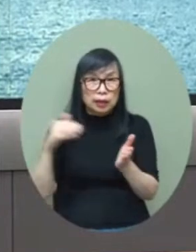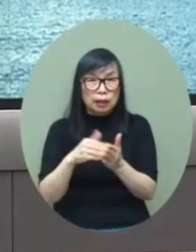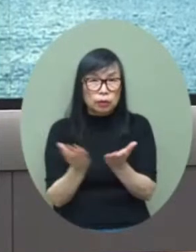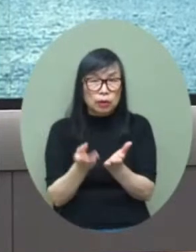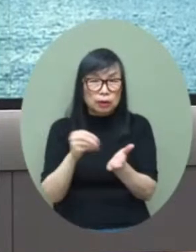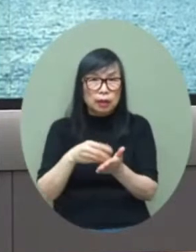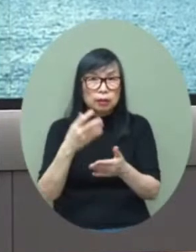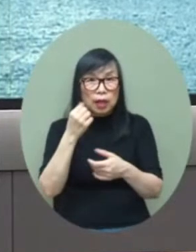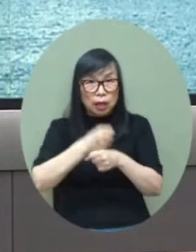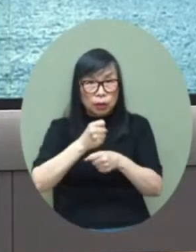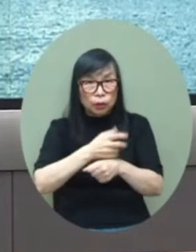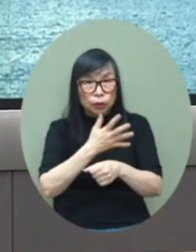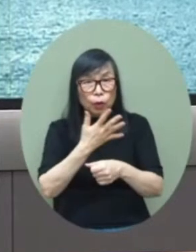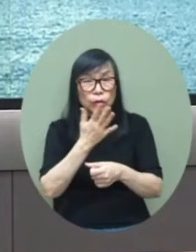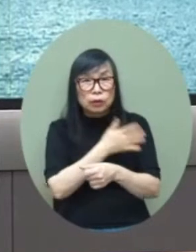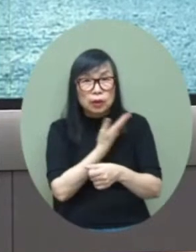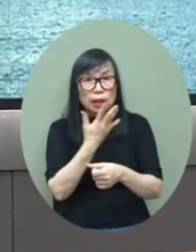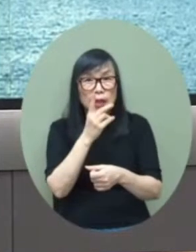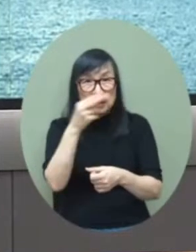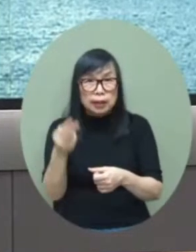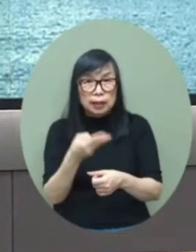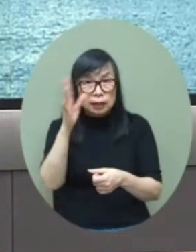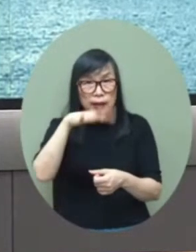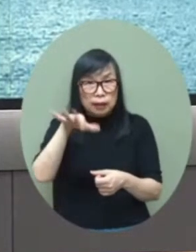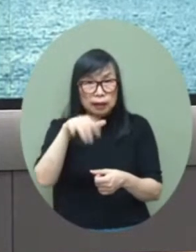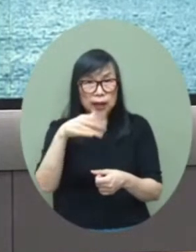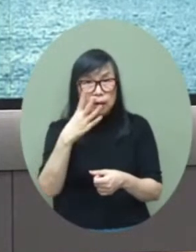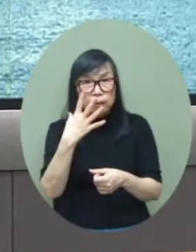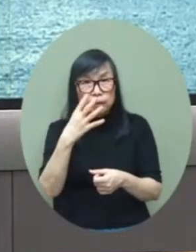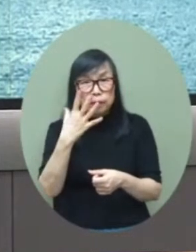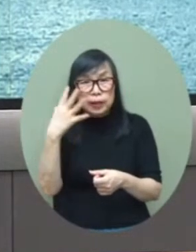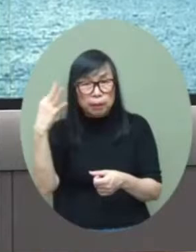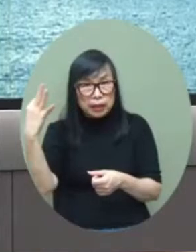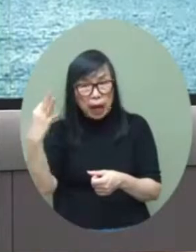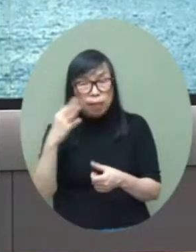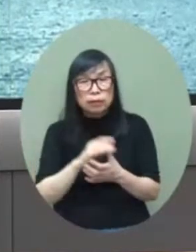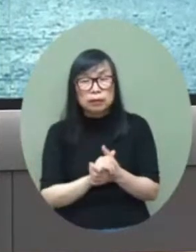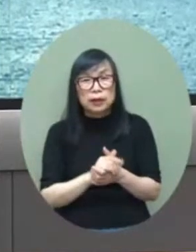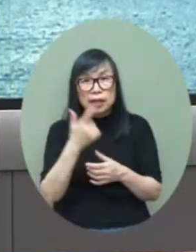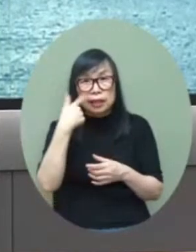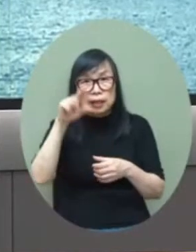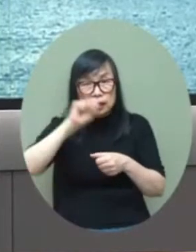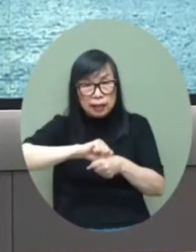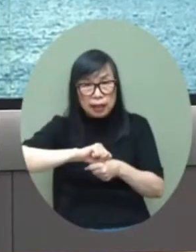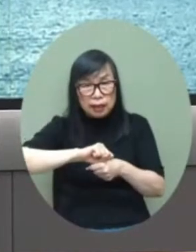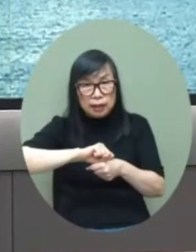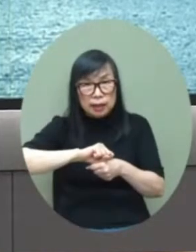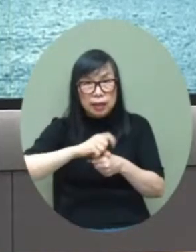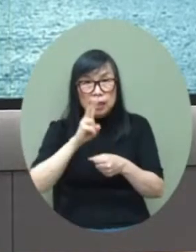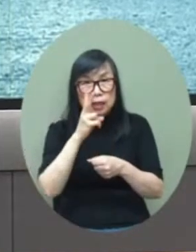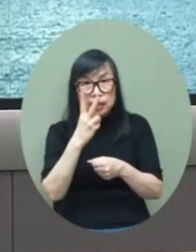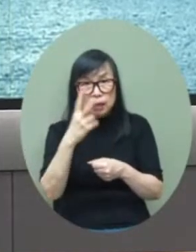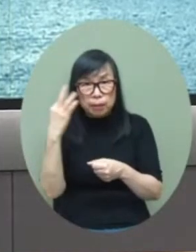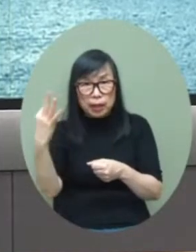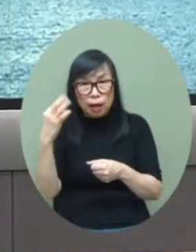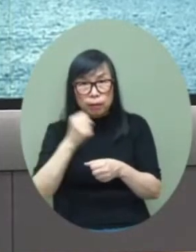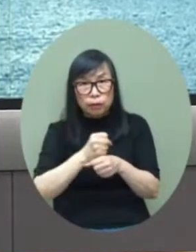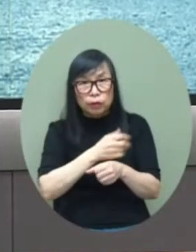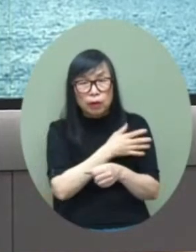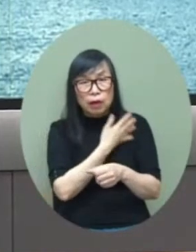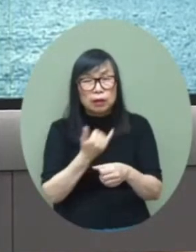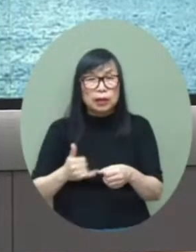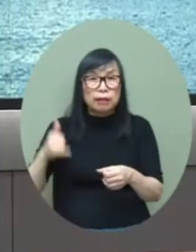members who come down with COVID. The number of infected patients is standing at